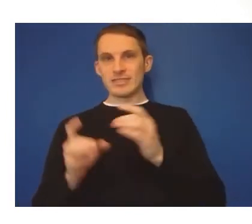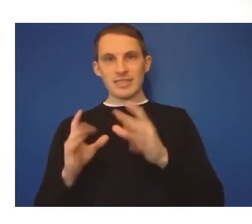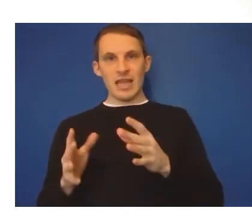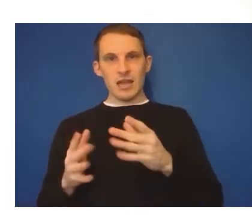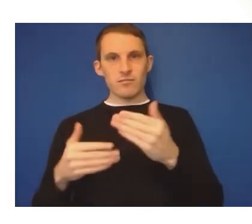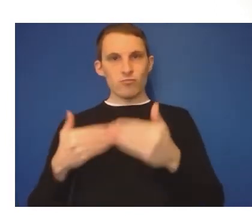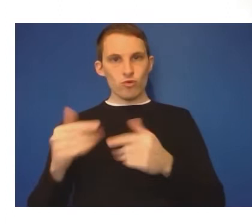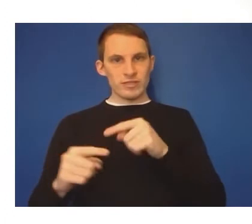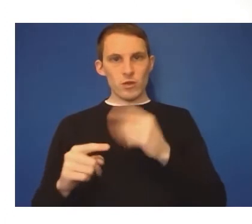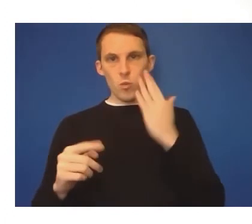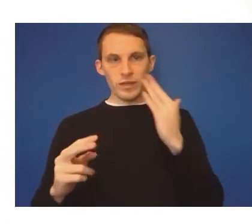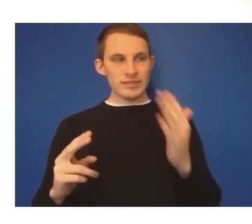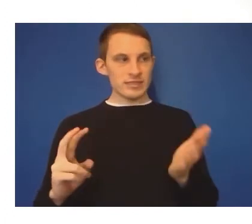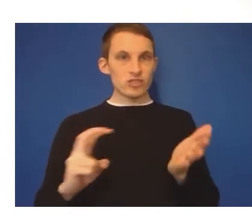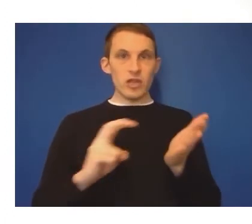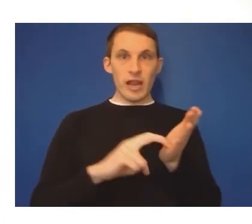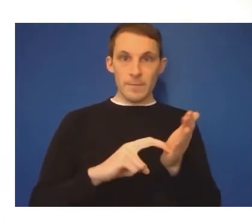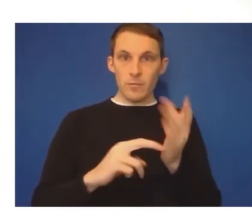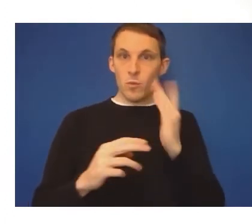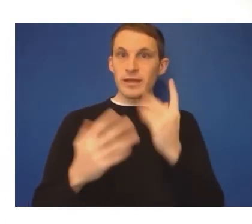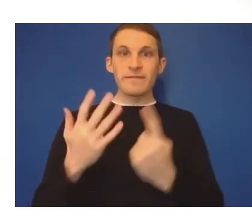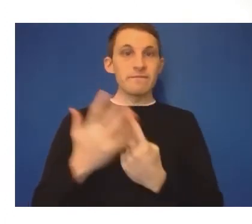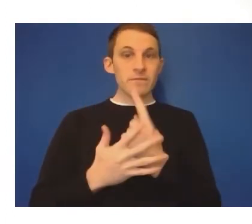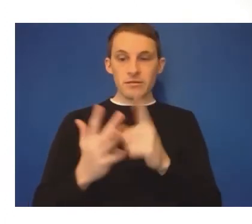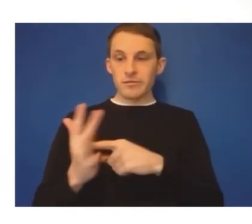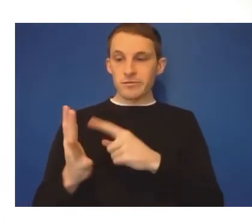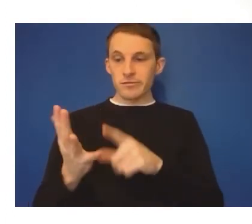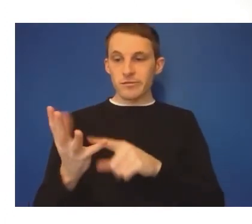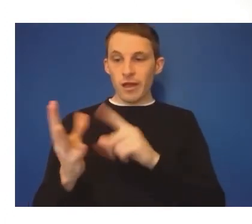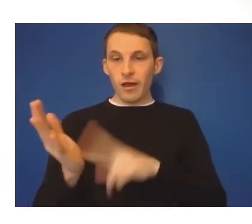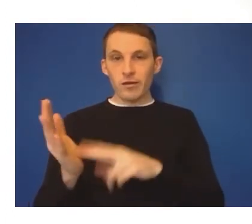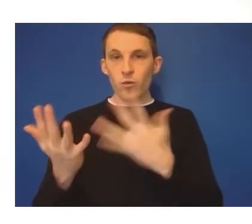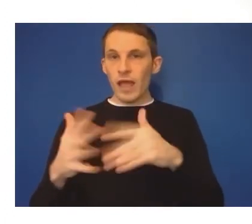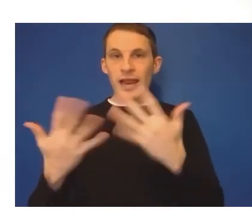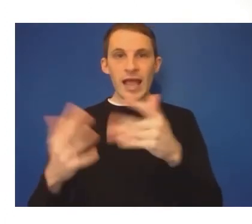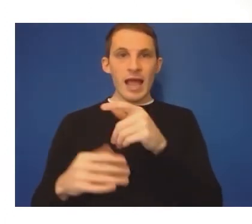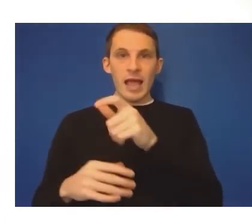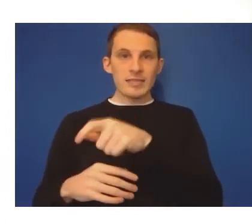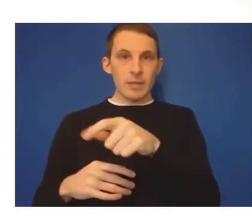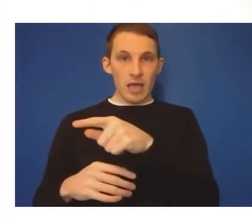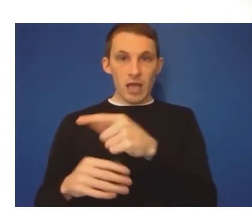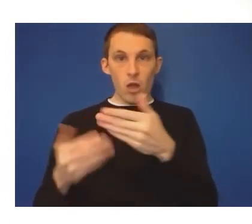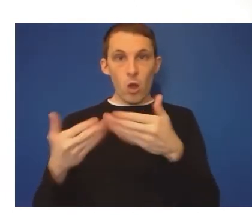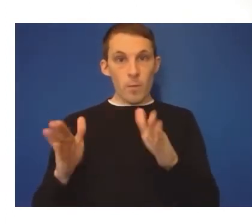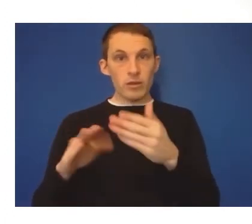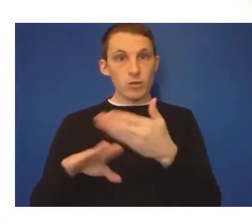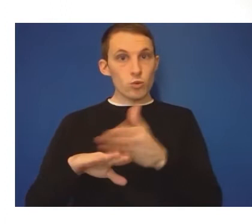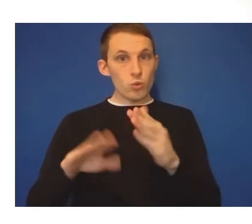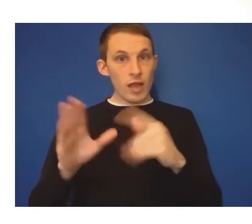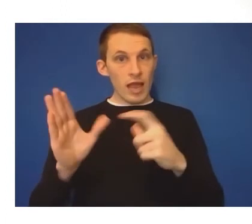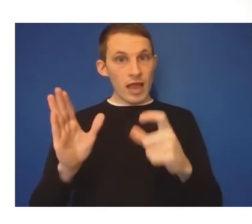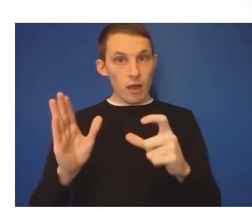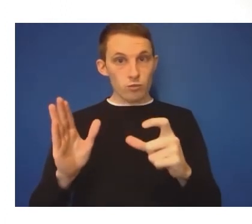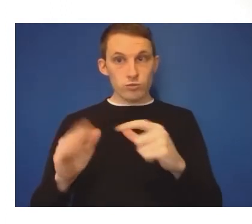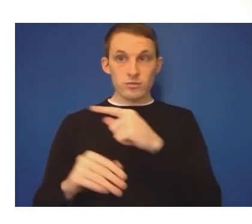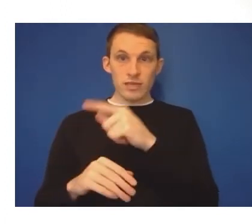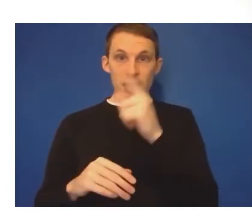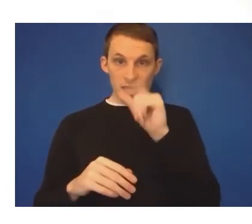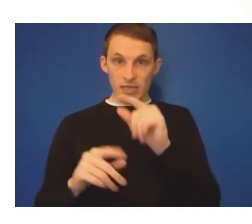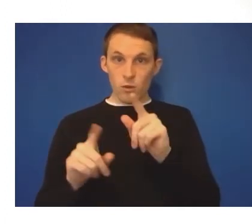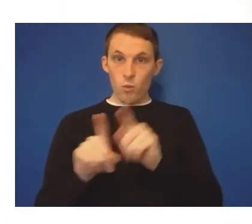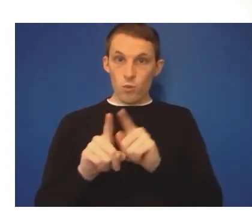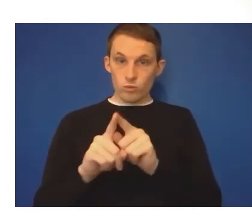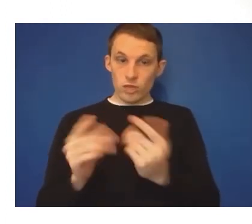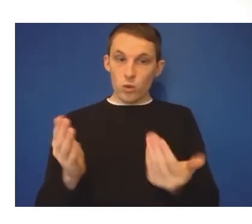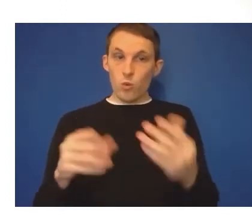stage. And that was when one or when any other customer opens a new account, invite them essentially to nominate a support person. So